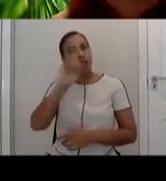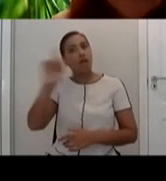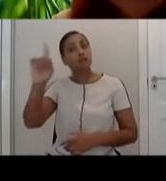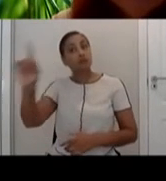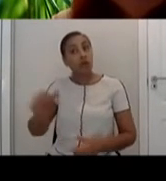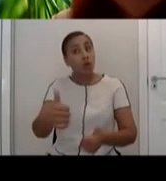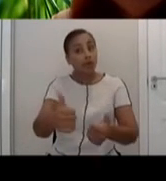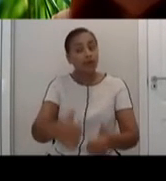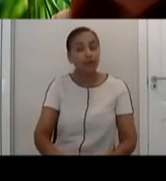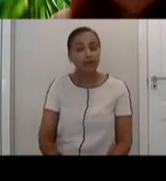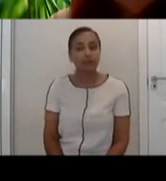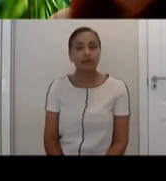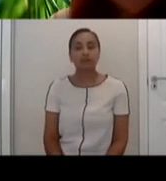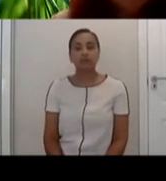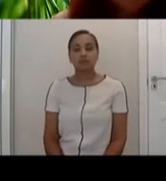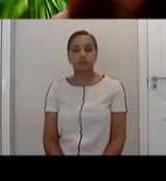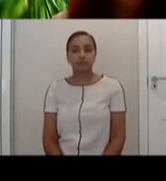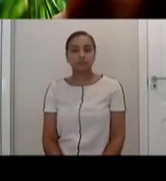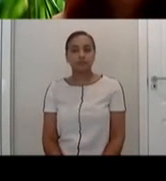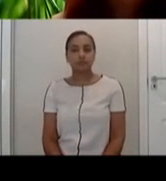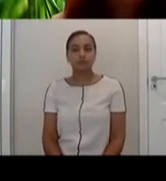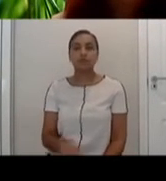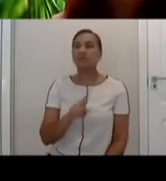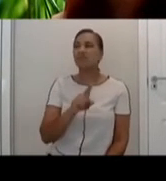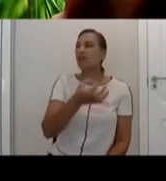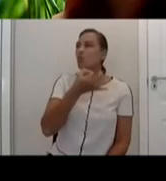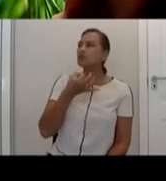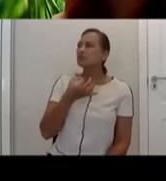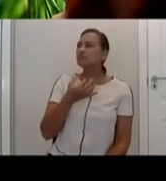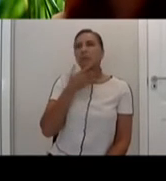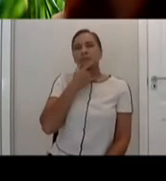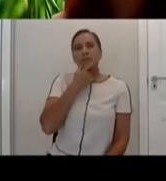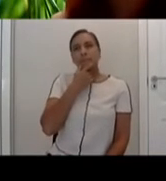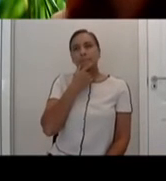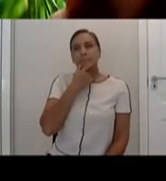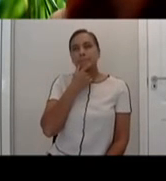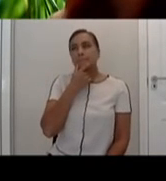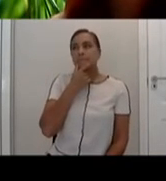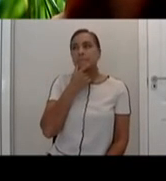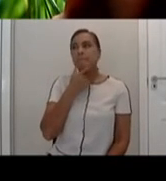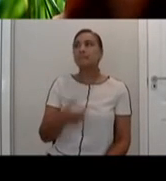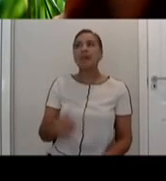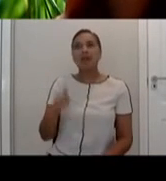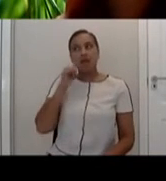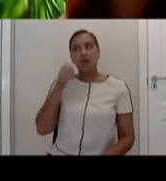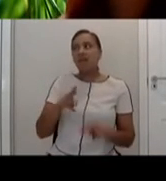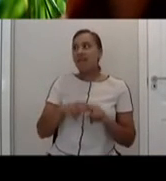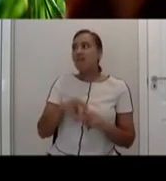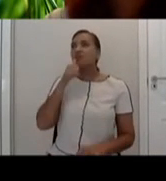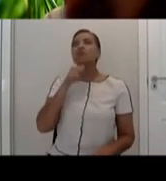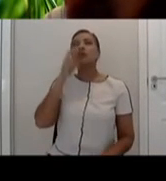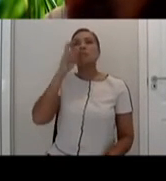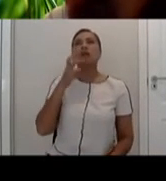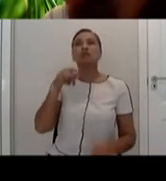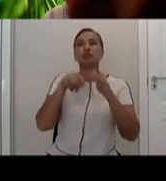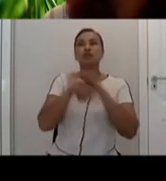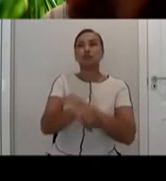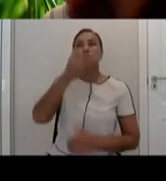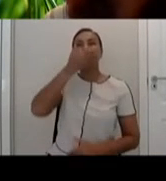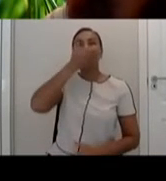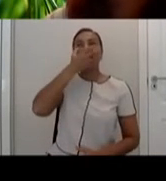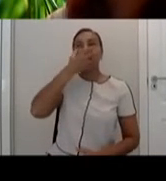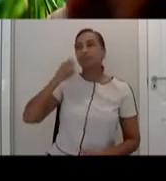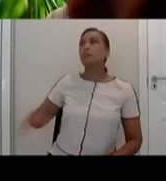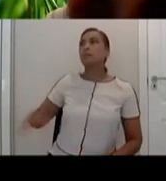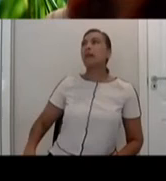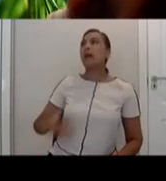question clearly is suggesting that perhaps people may be thinking that they will get challenged. I can imagine there's people with hidden disabilities. It's not obvious suddenly that